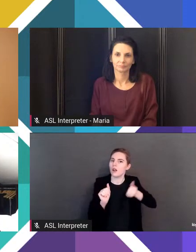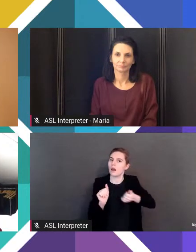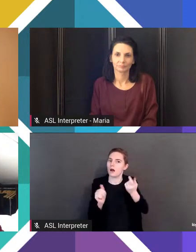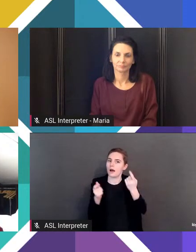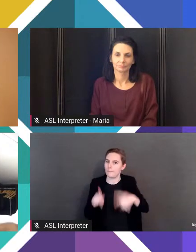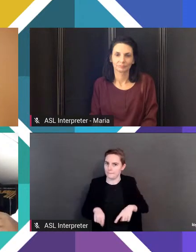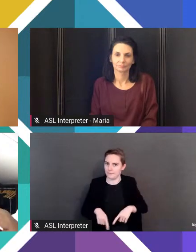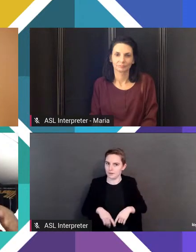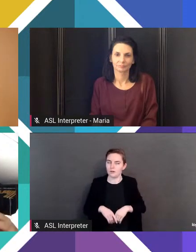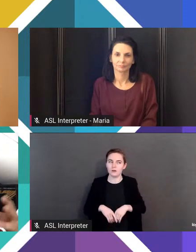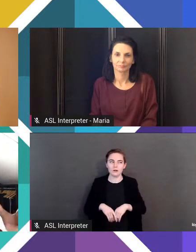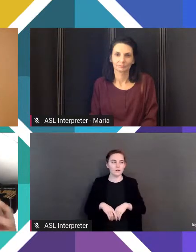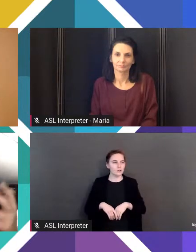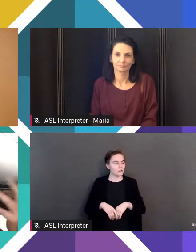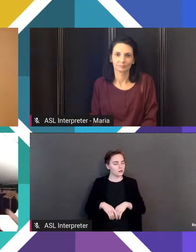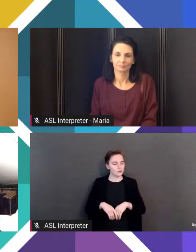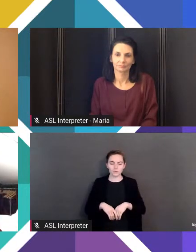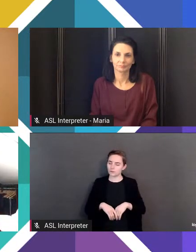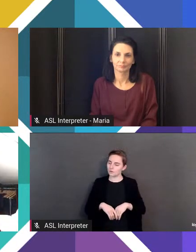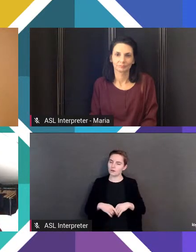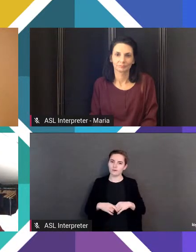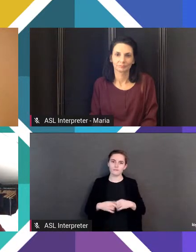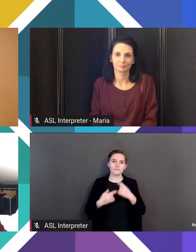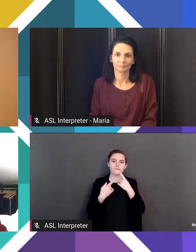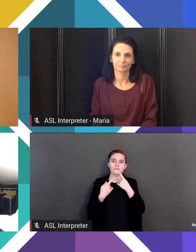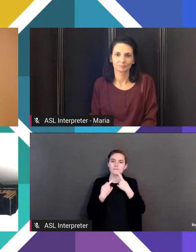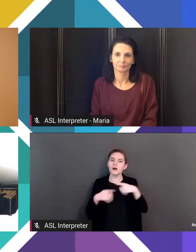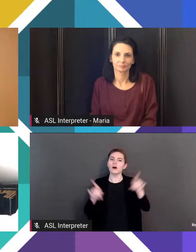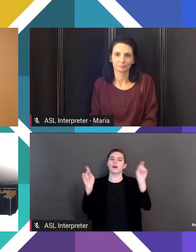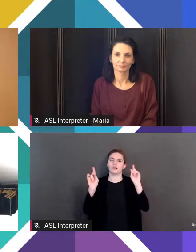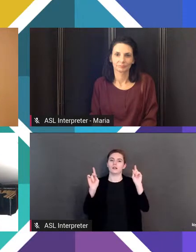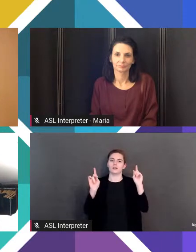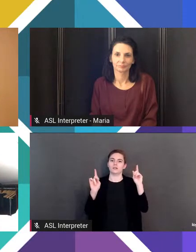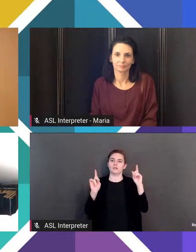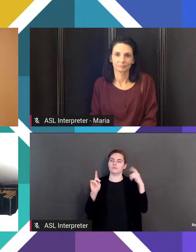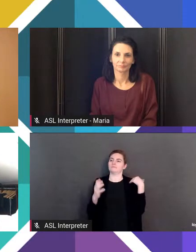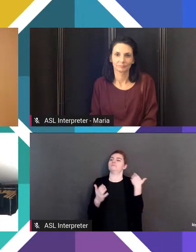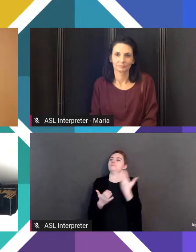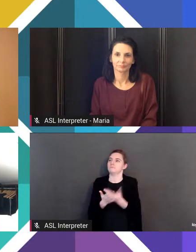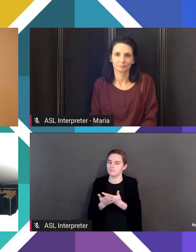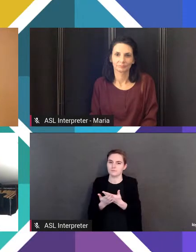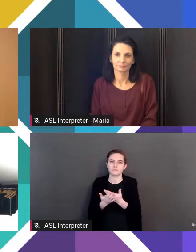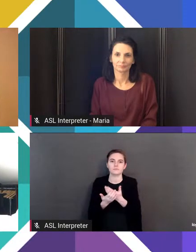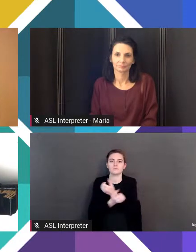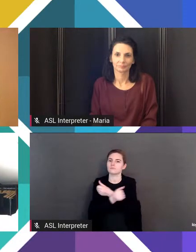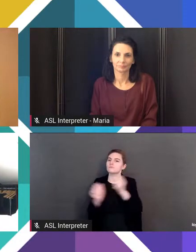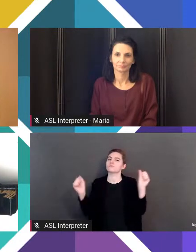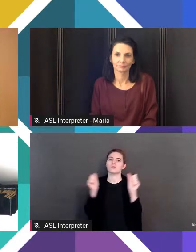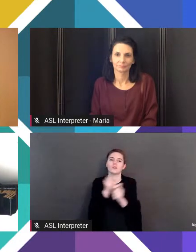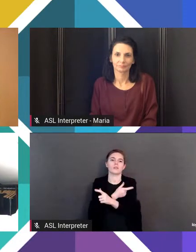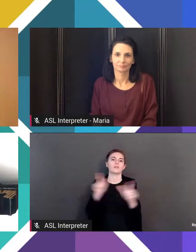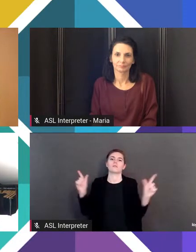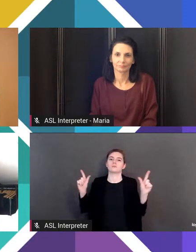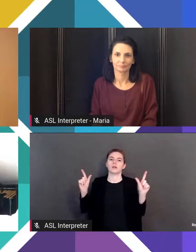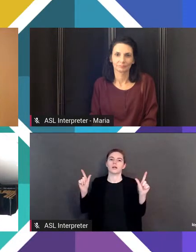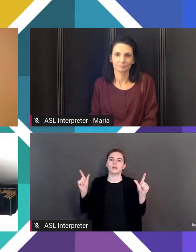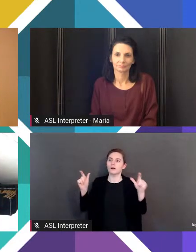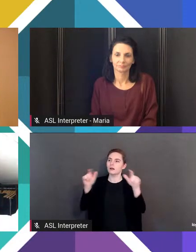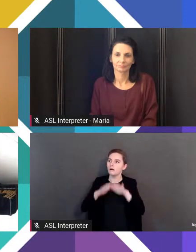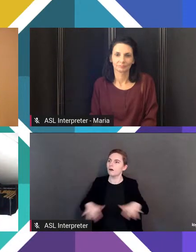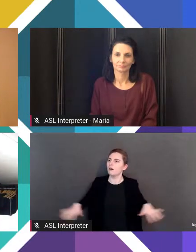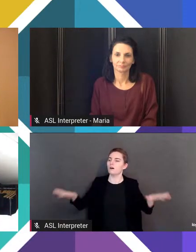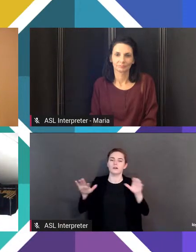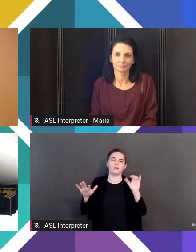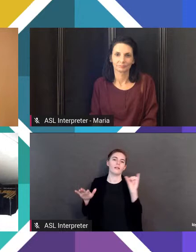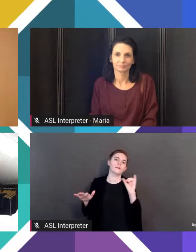And to finally like be in the very liberated space like San Francisco, and then, you know, going